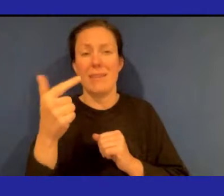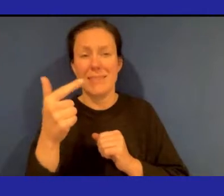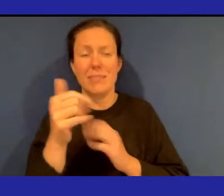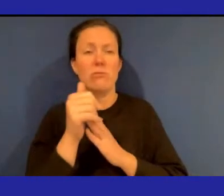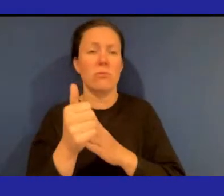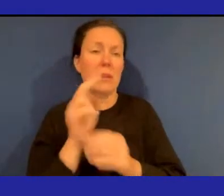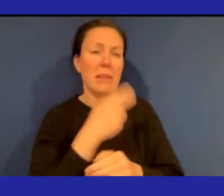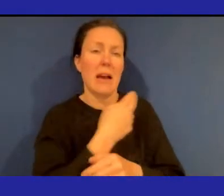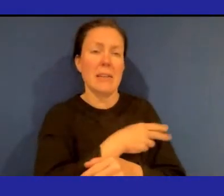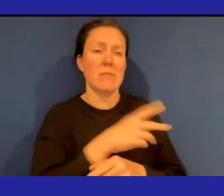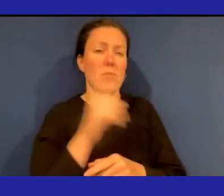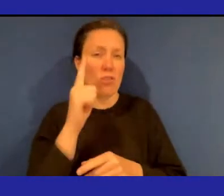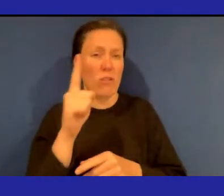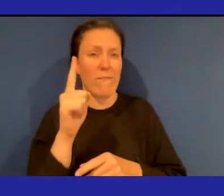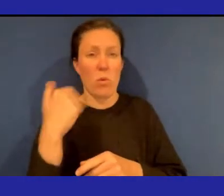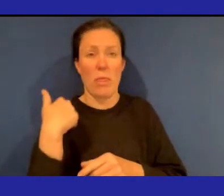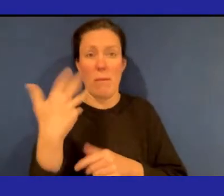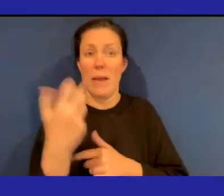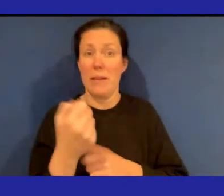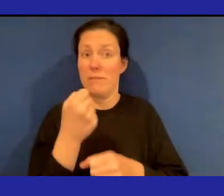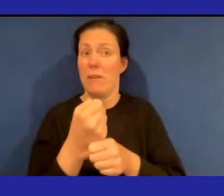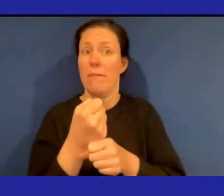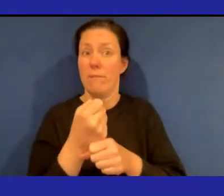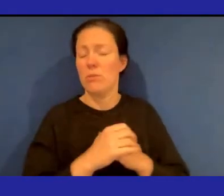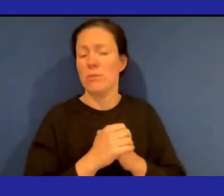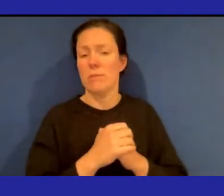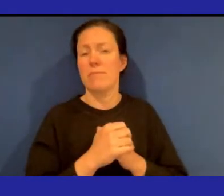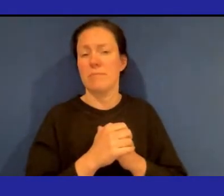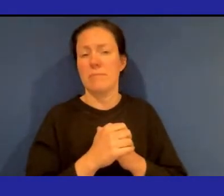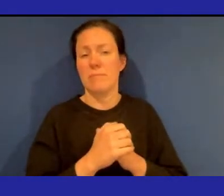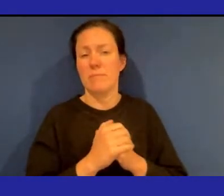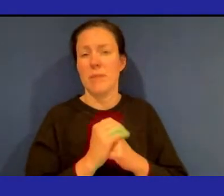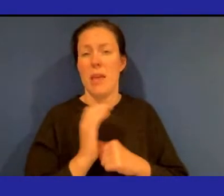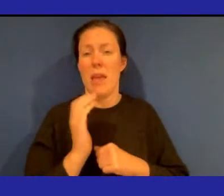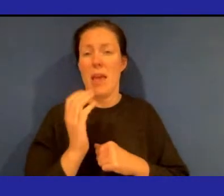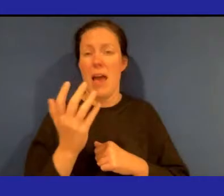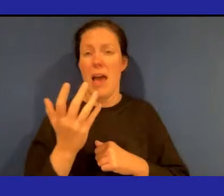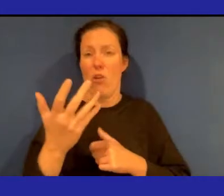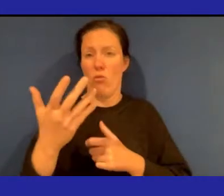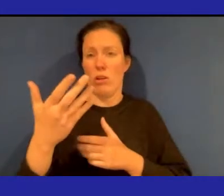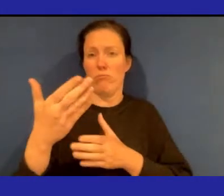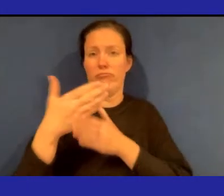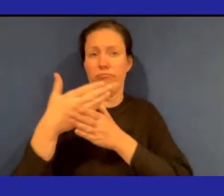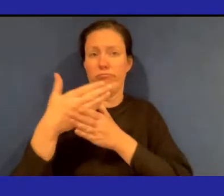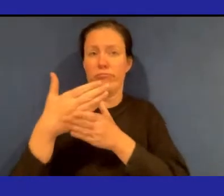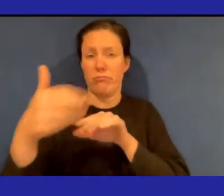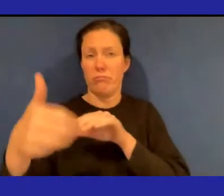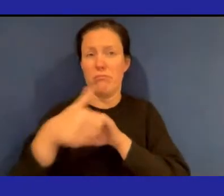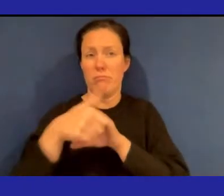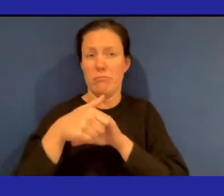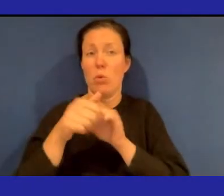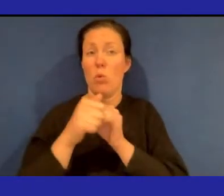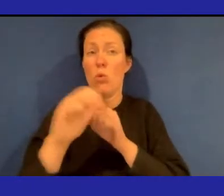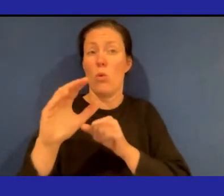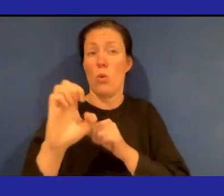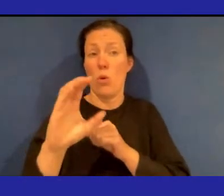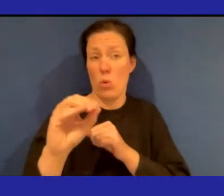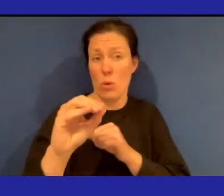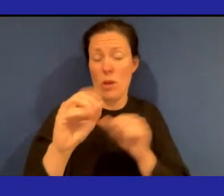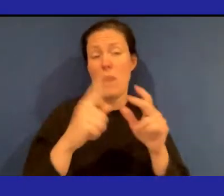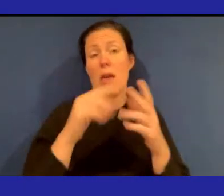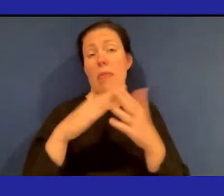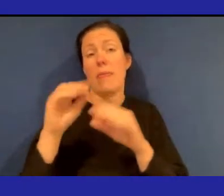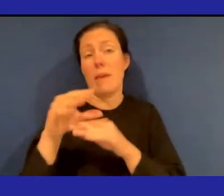the past 5 years. The partnerships we share between our CEO and the Community Advisory Board